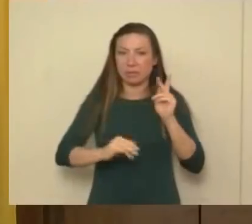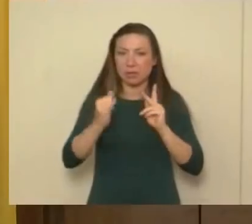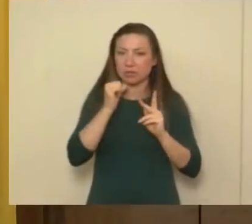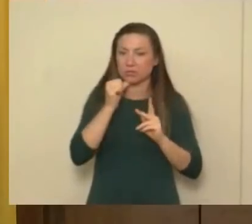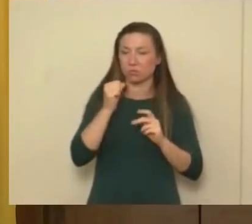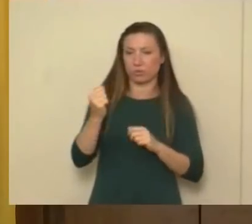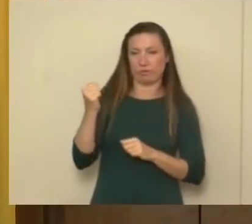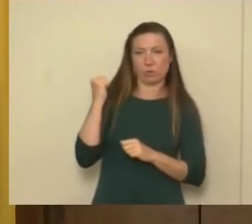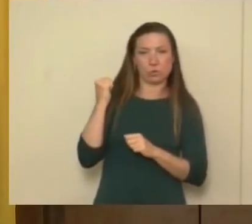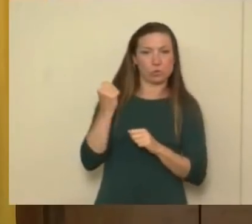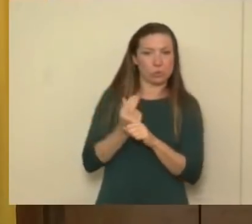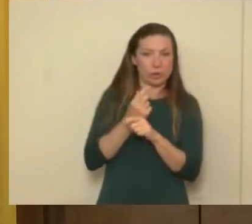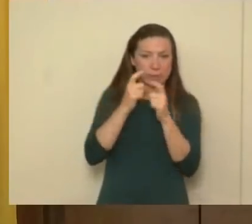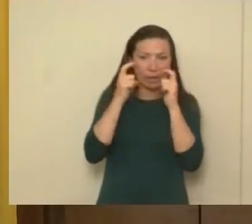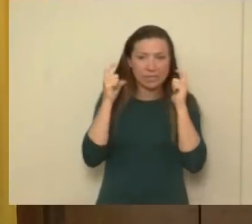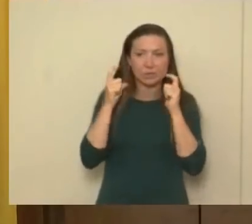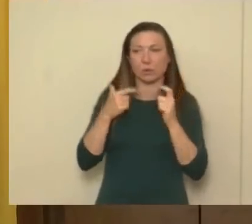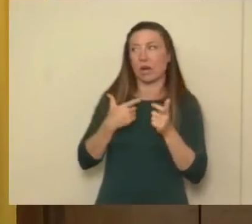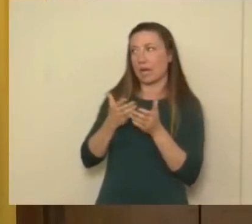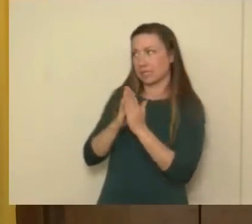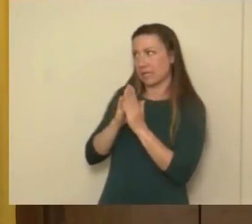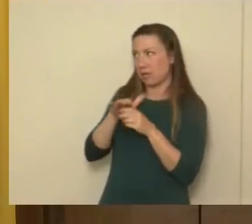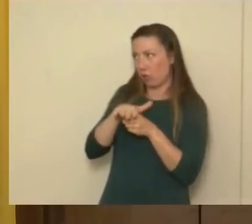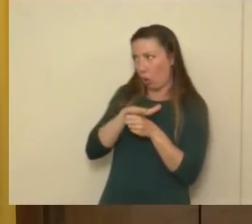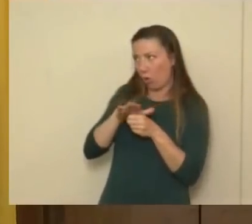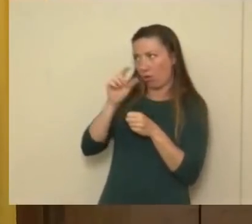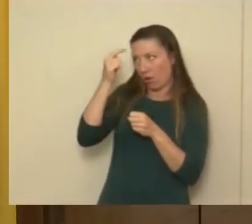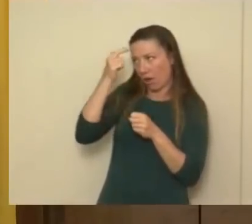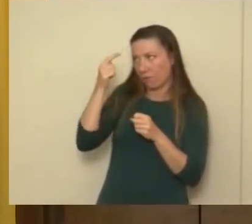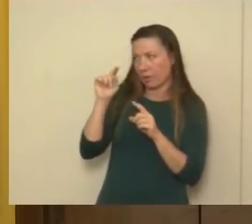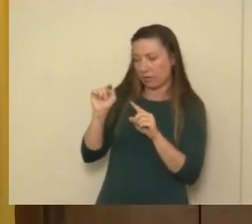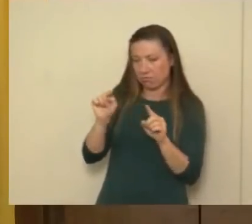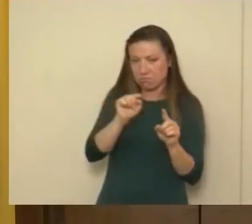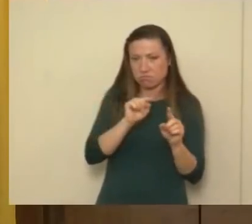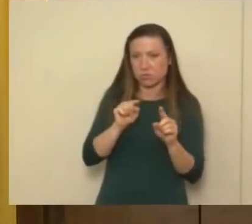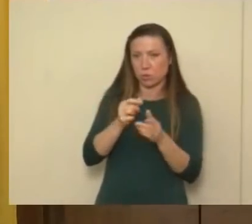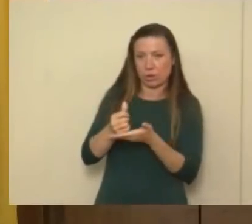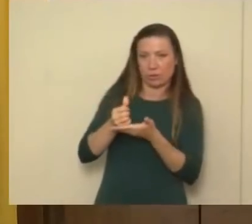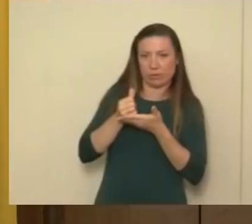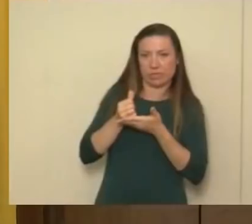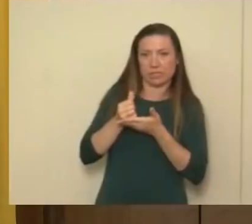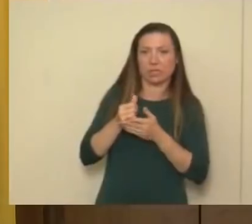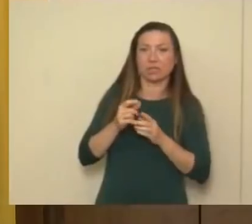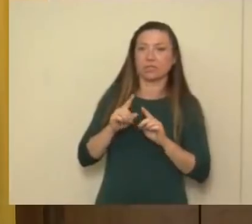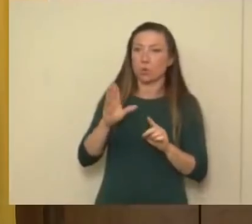this. But so we'll know unequivocally how many fines we give.